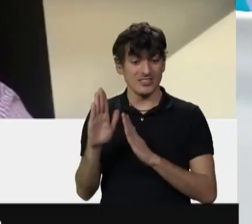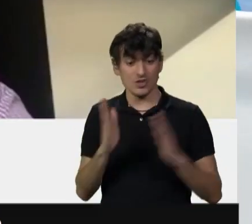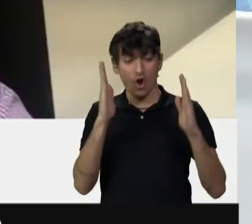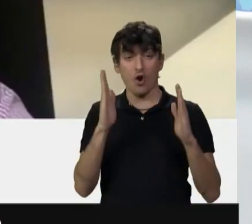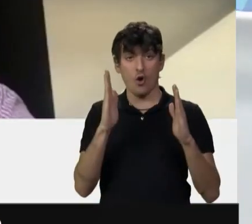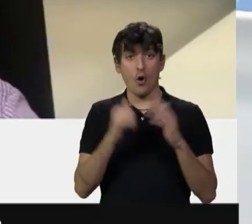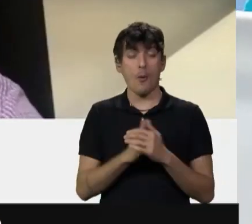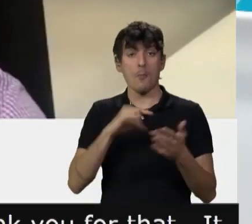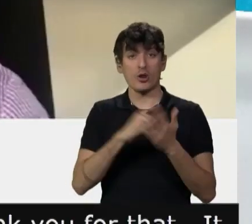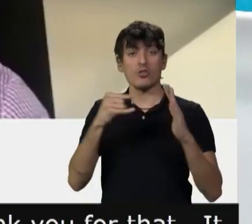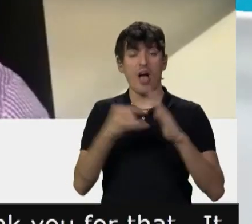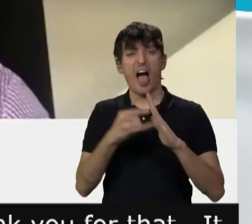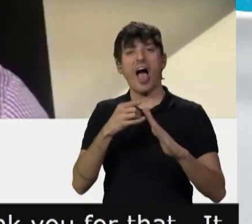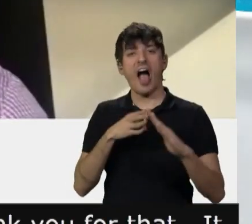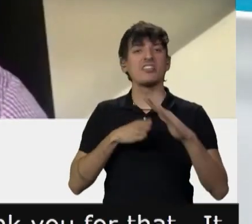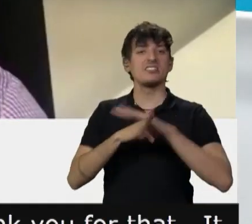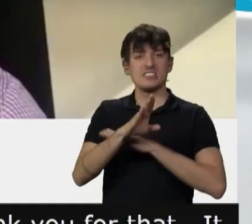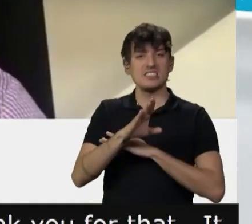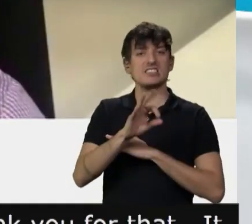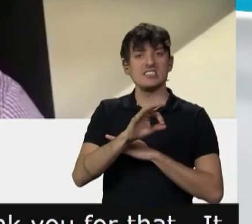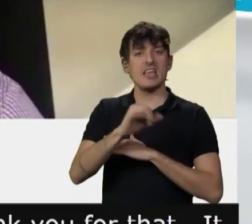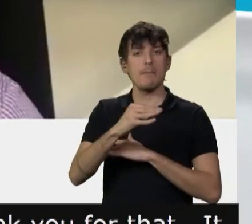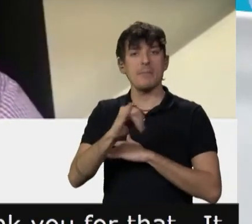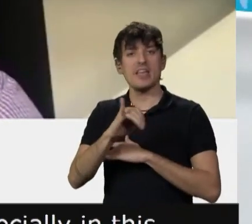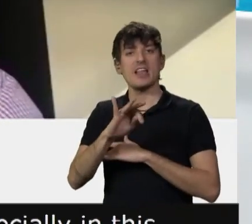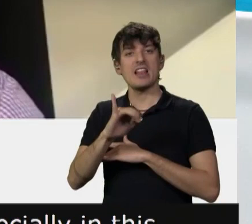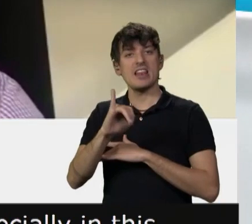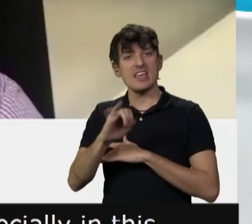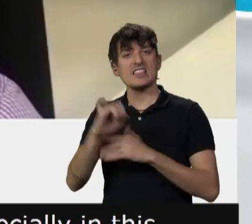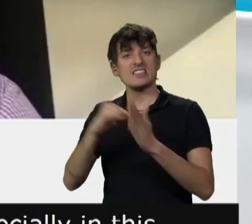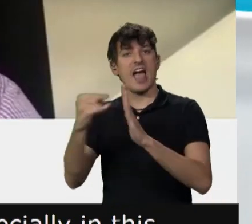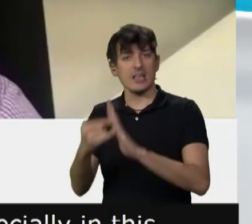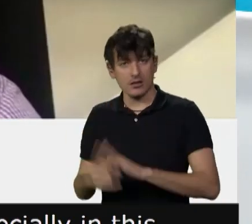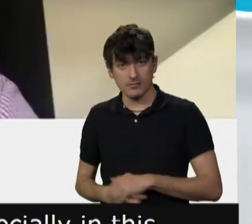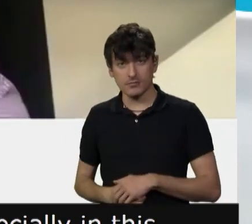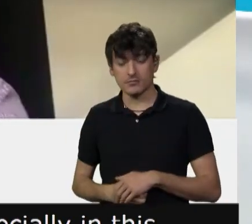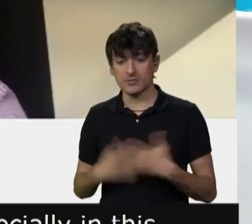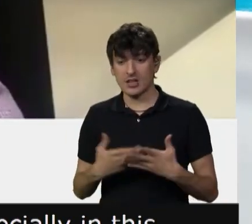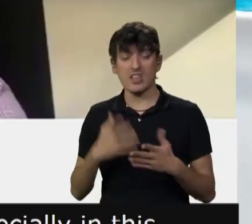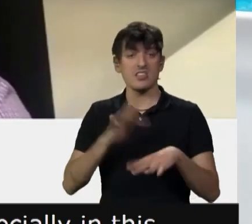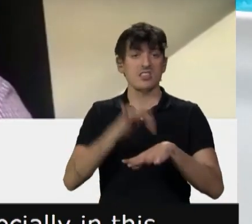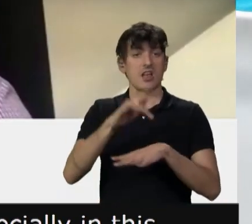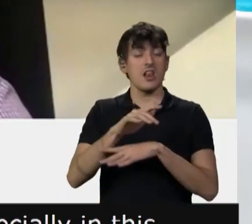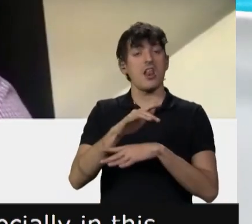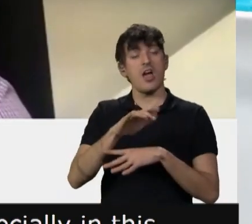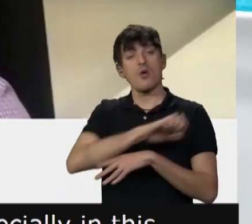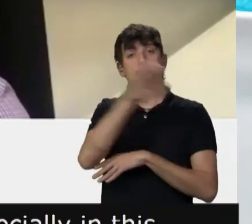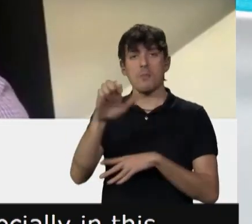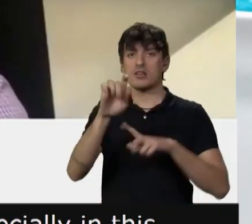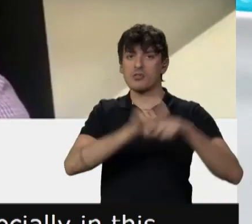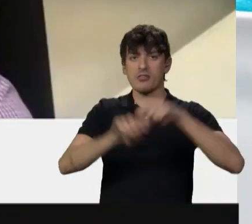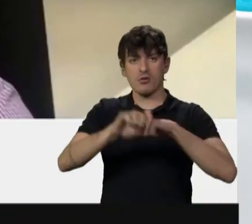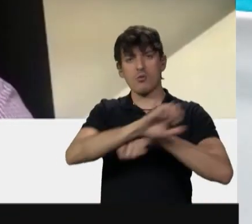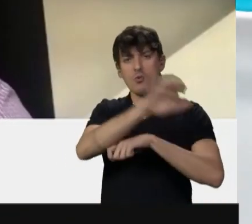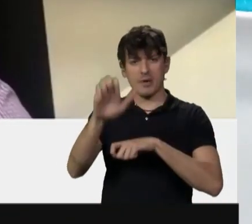session on Accessibilitech. Let me explain that Digital Europe is a European association